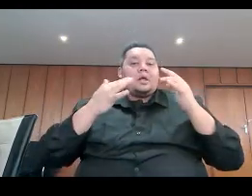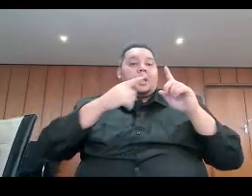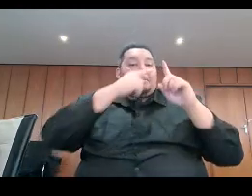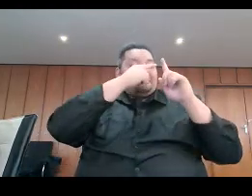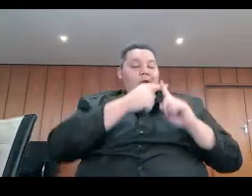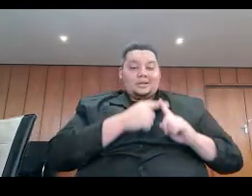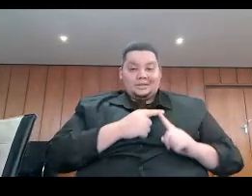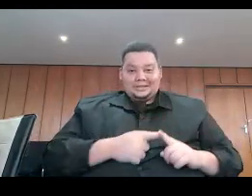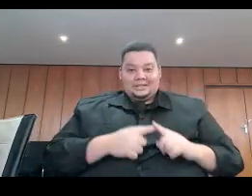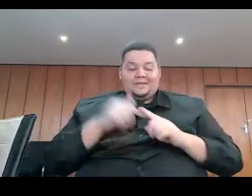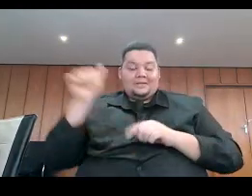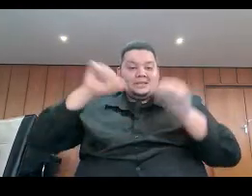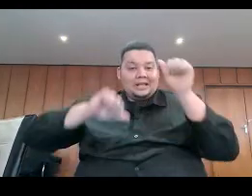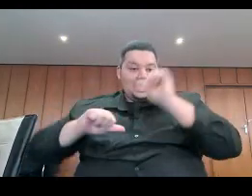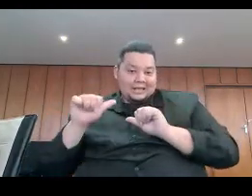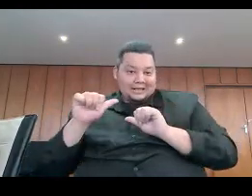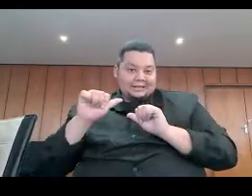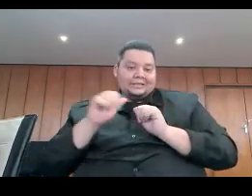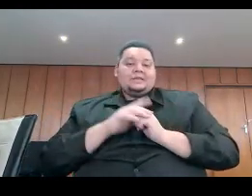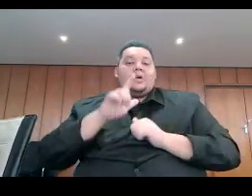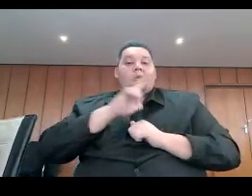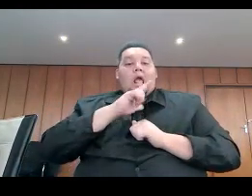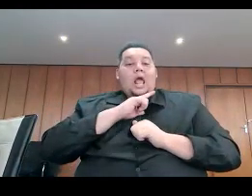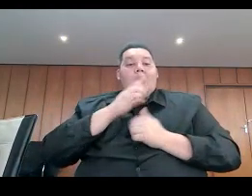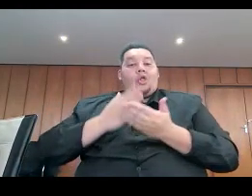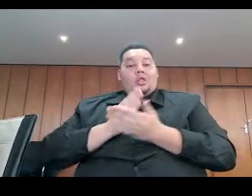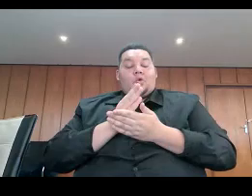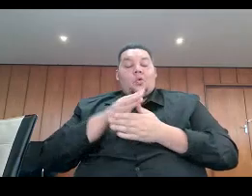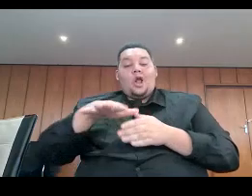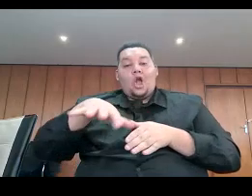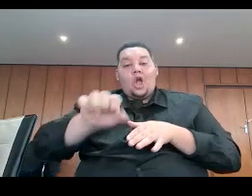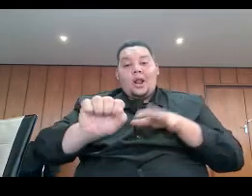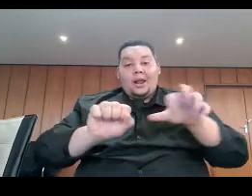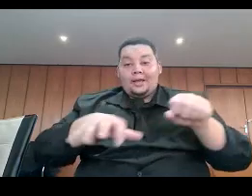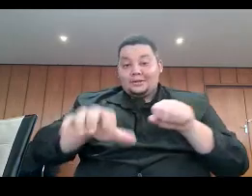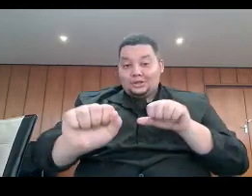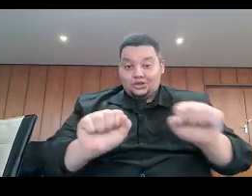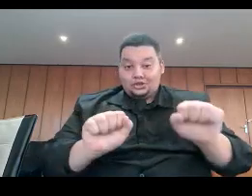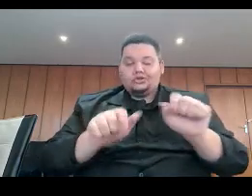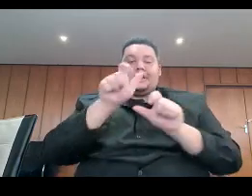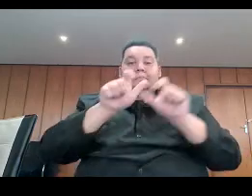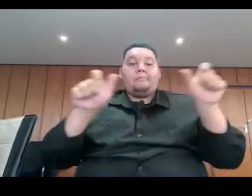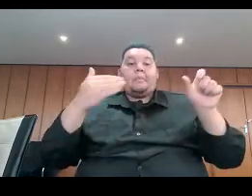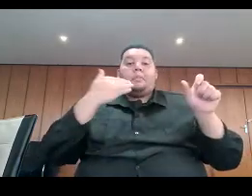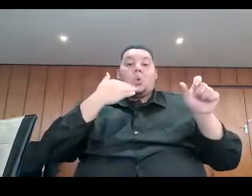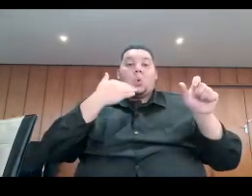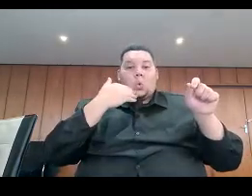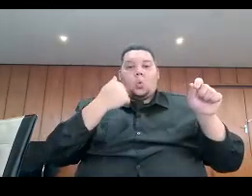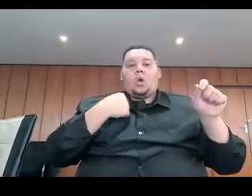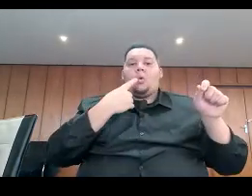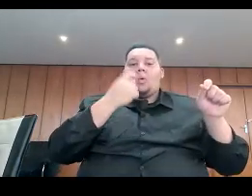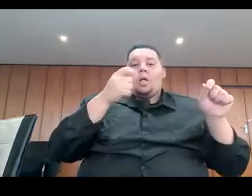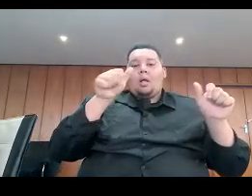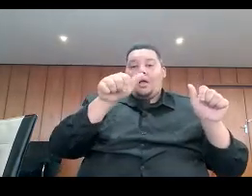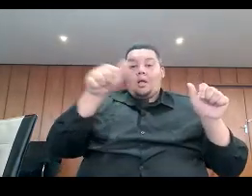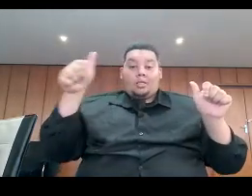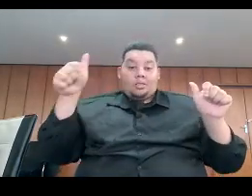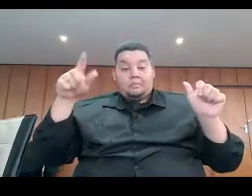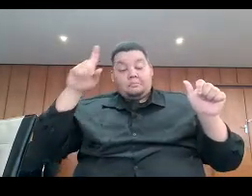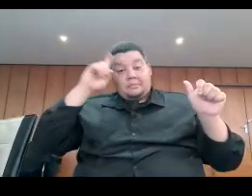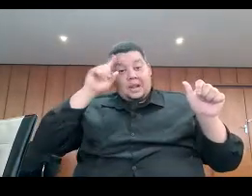science. And we can get into this because during colonization, it was people who were considered other,